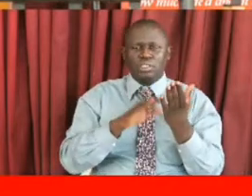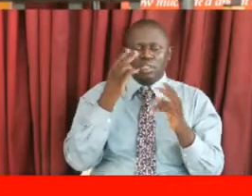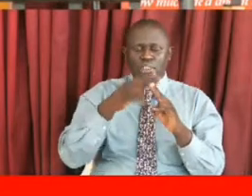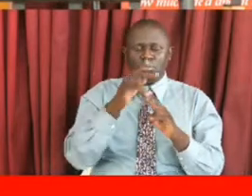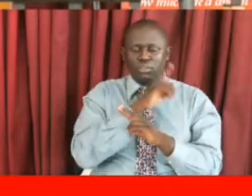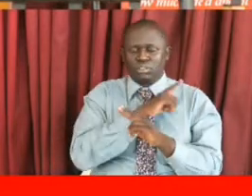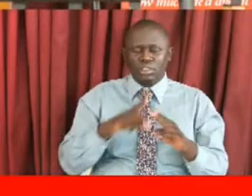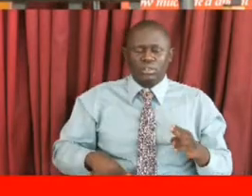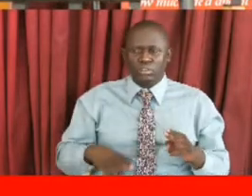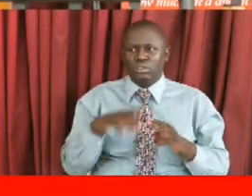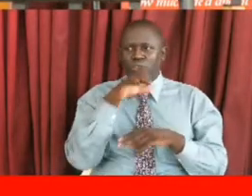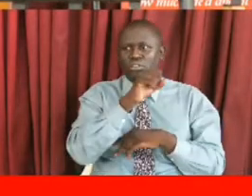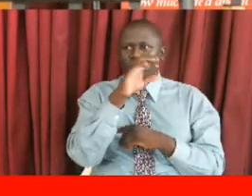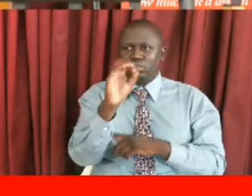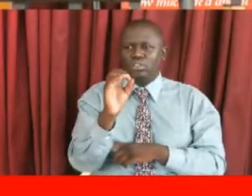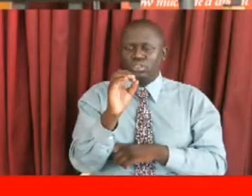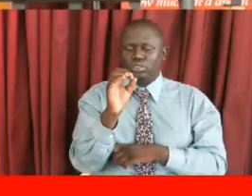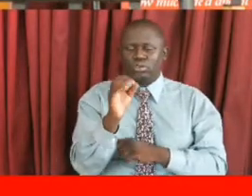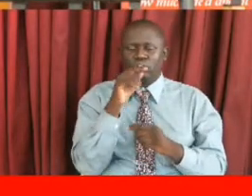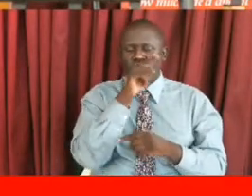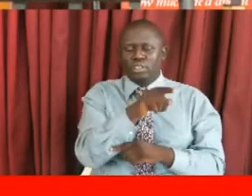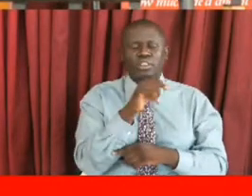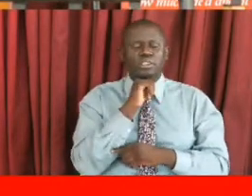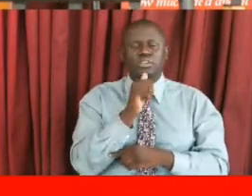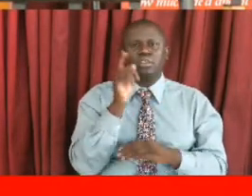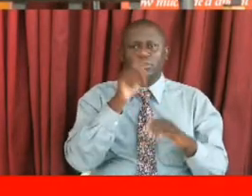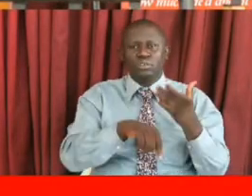yes amen so he's called the